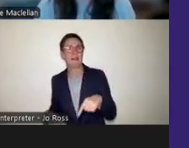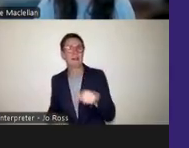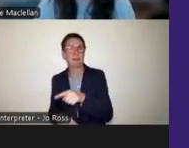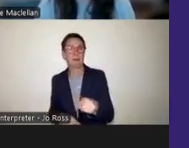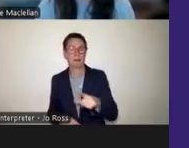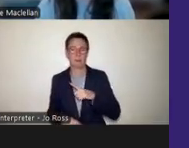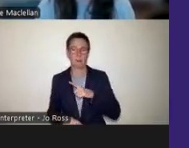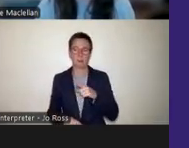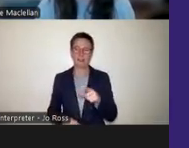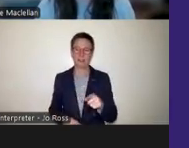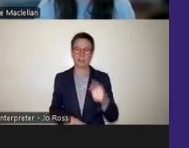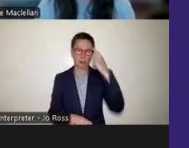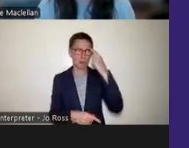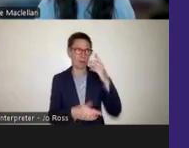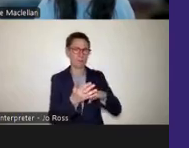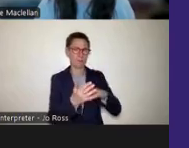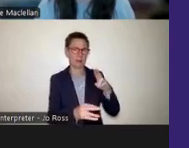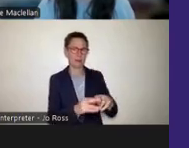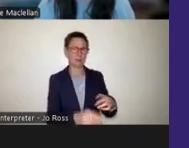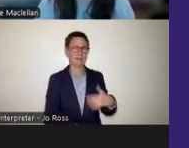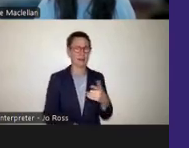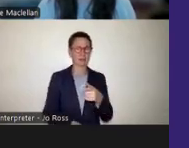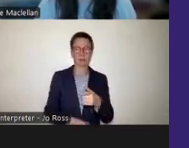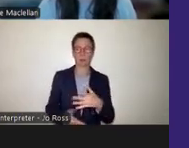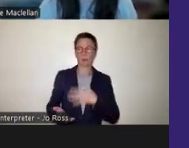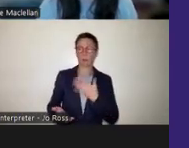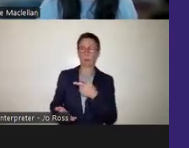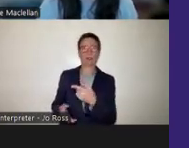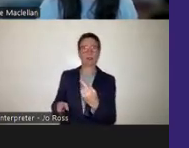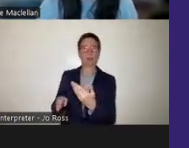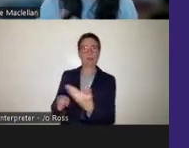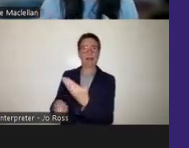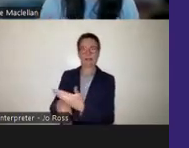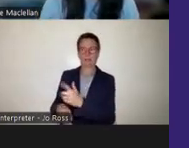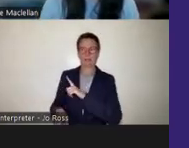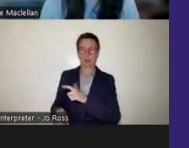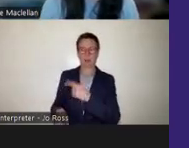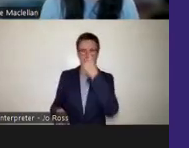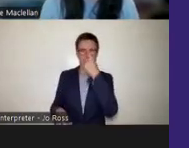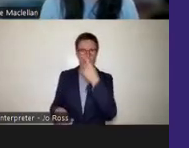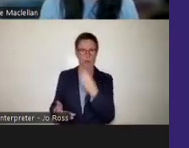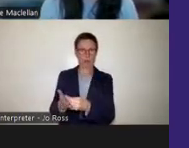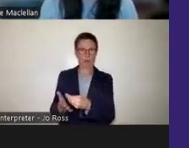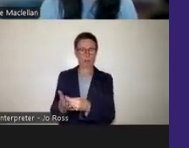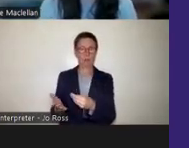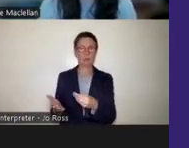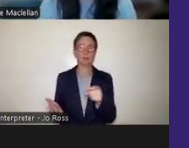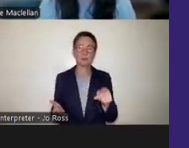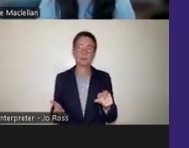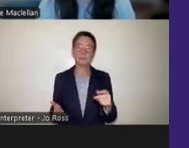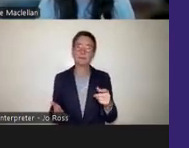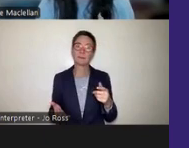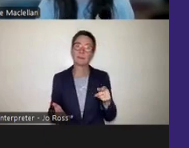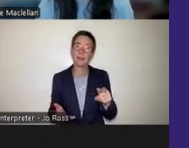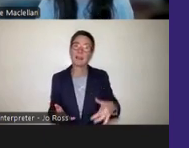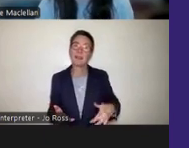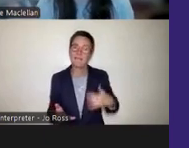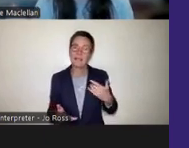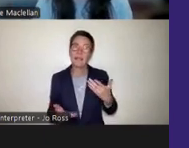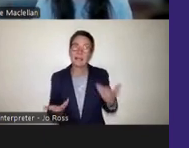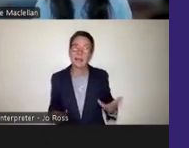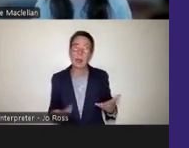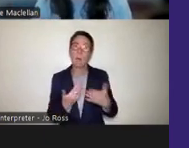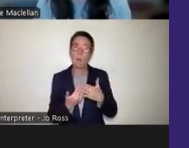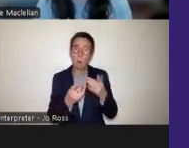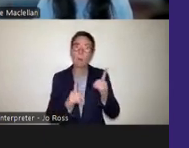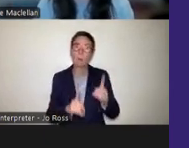was parents were hesitant around this. And I think because of all these things, that they are getting more people attending